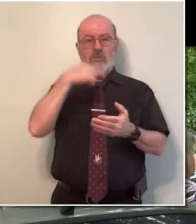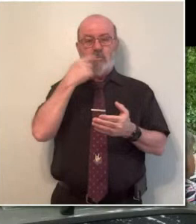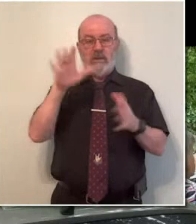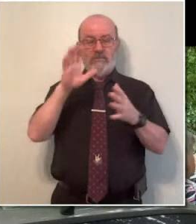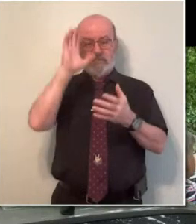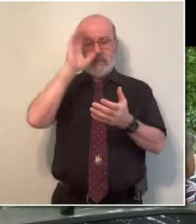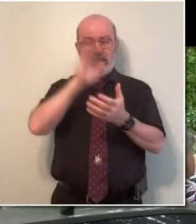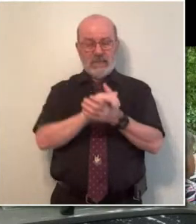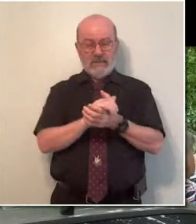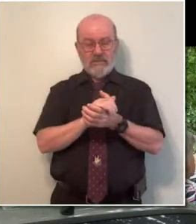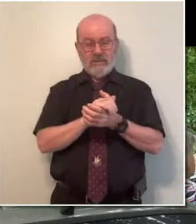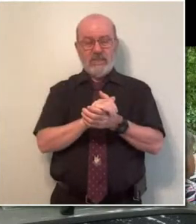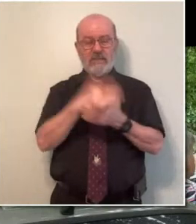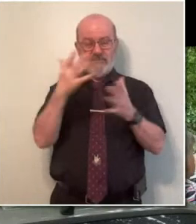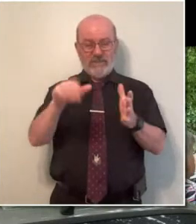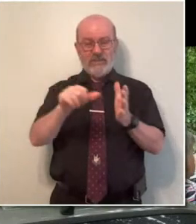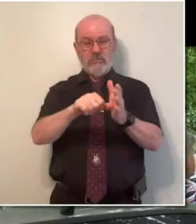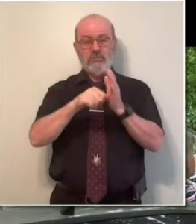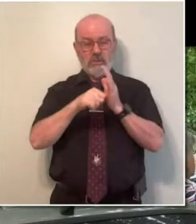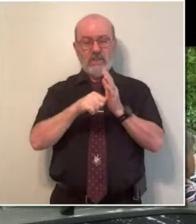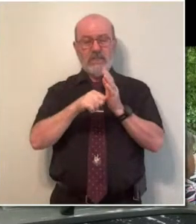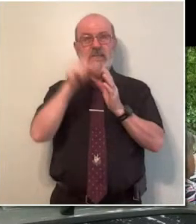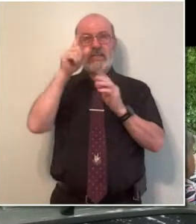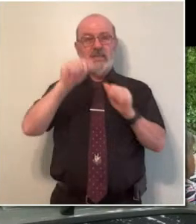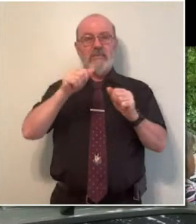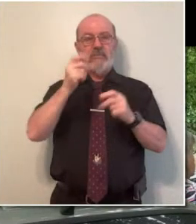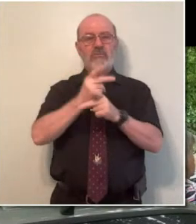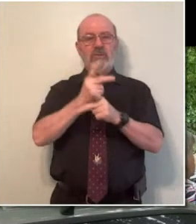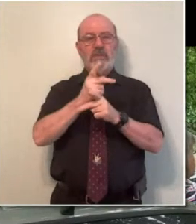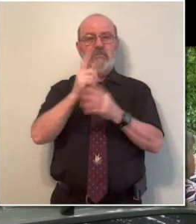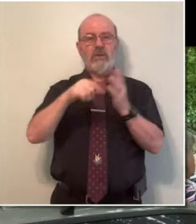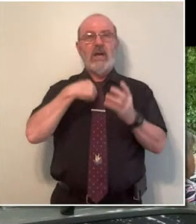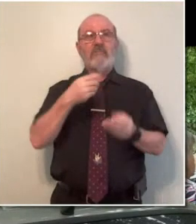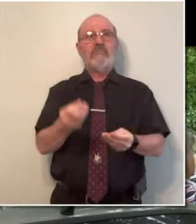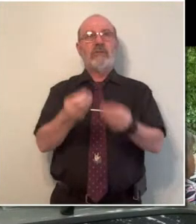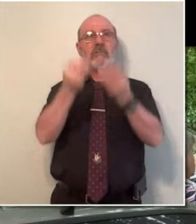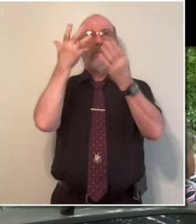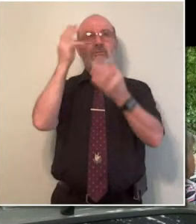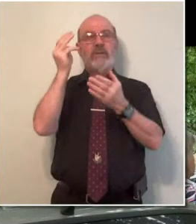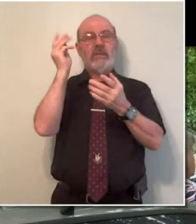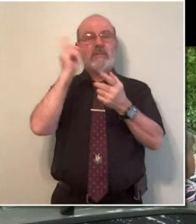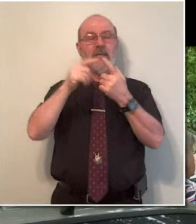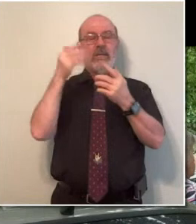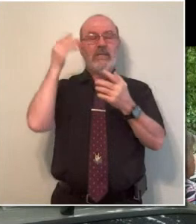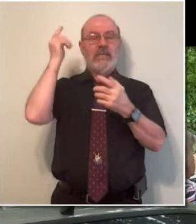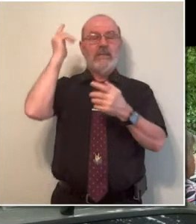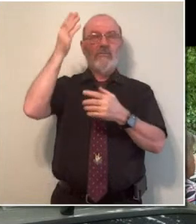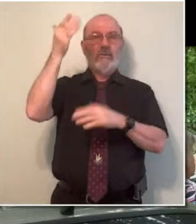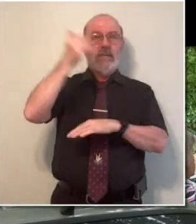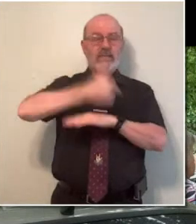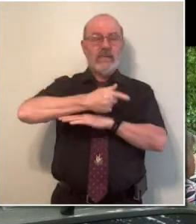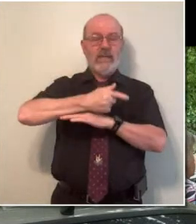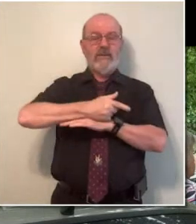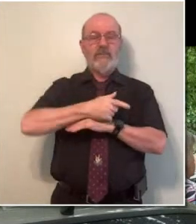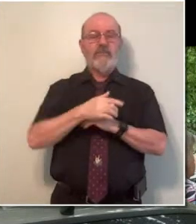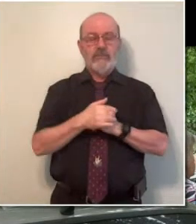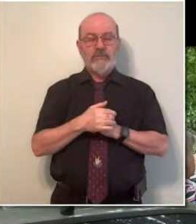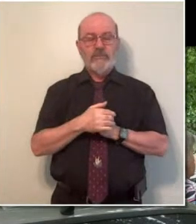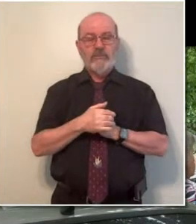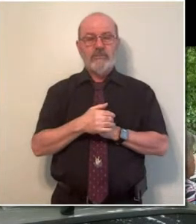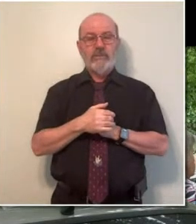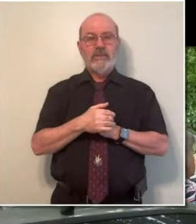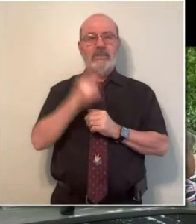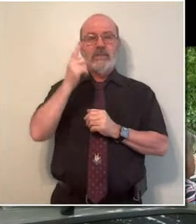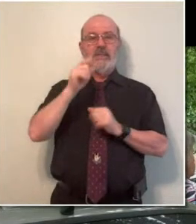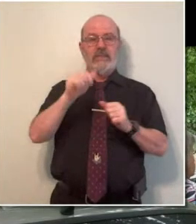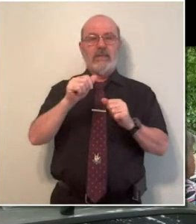believed, and am persuaded that he's able to keep that which I've committed unto him against that day. He is able to